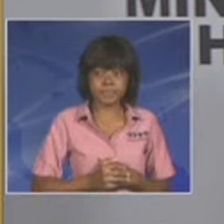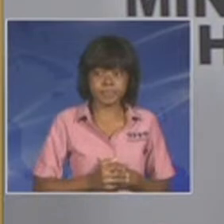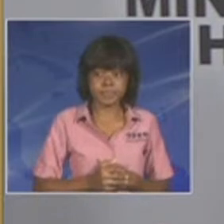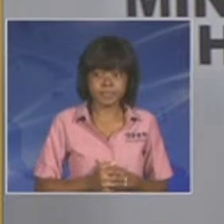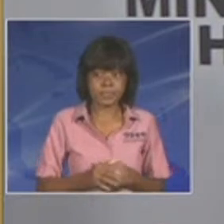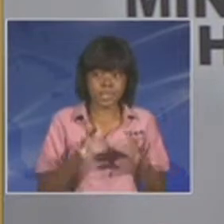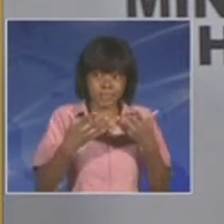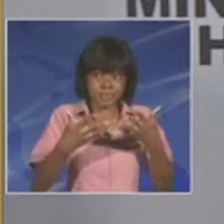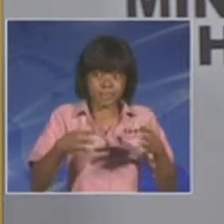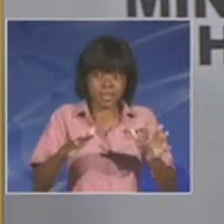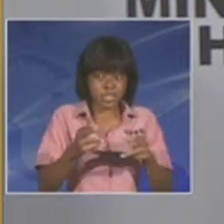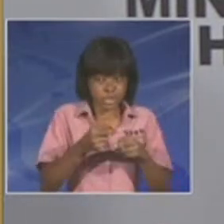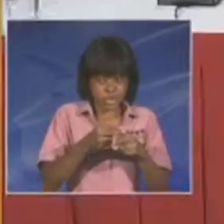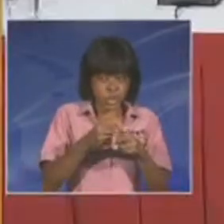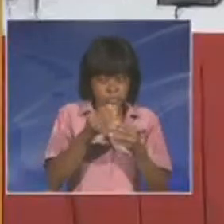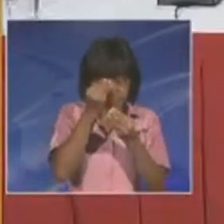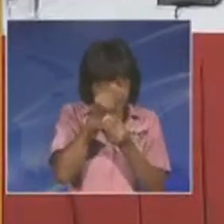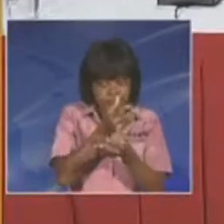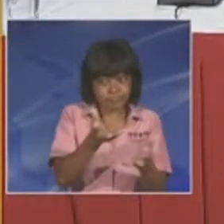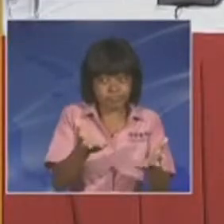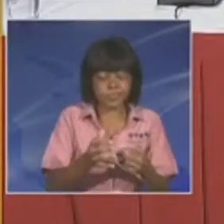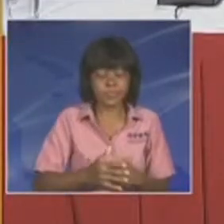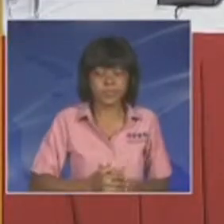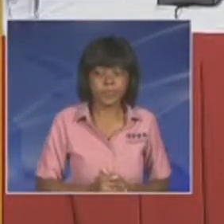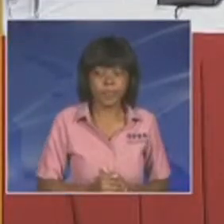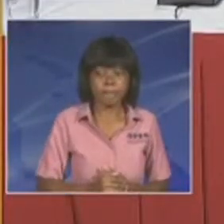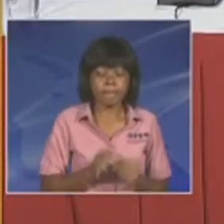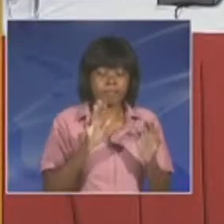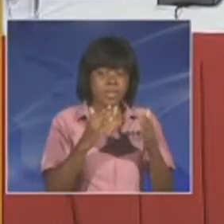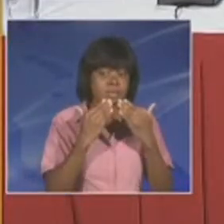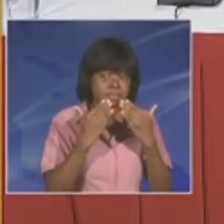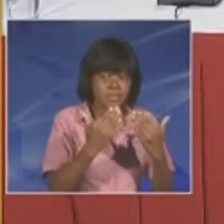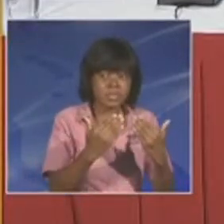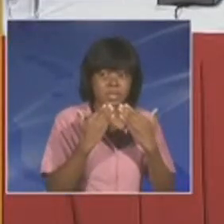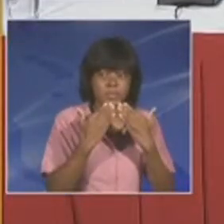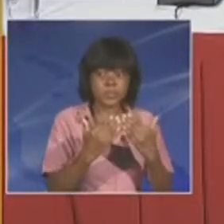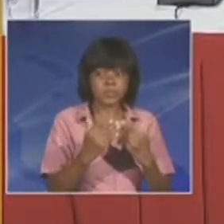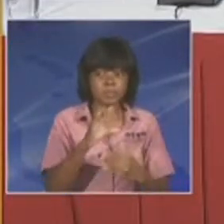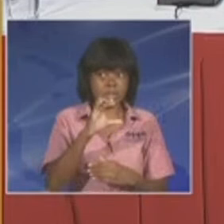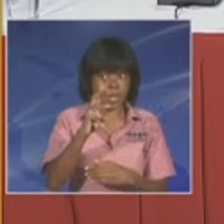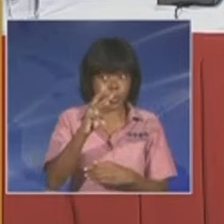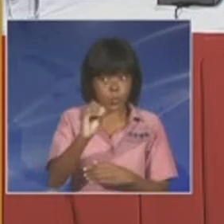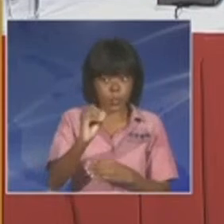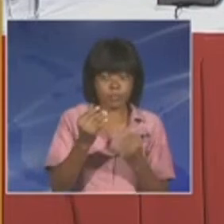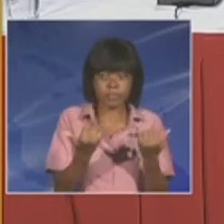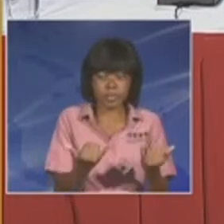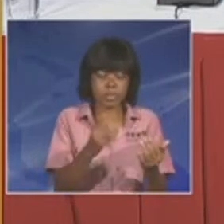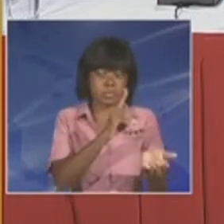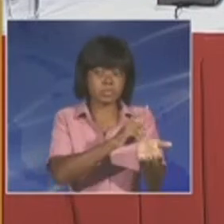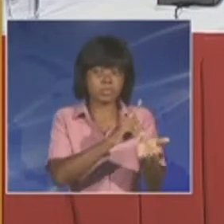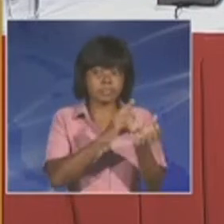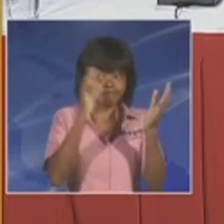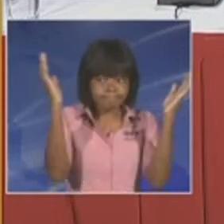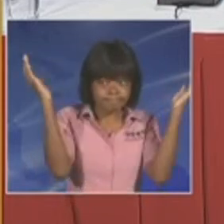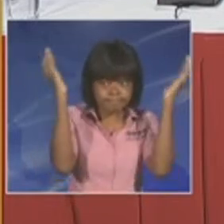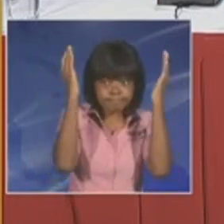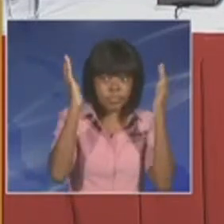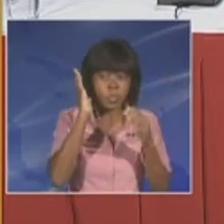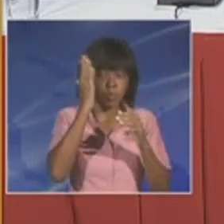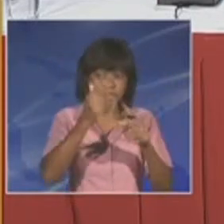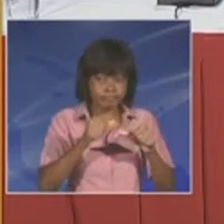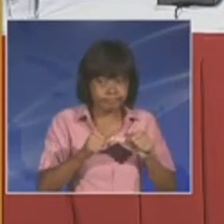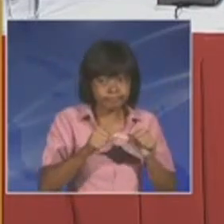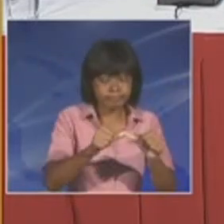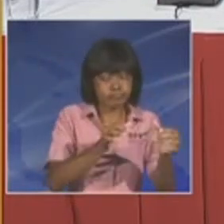brief clinical update for this morning. Thank you very much, CMO. And Dr. Hines will now follow with the epidemiological